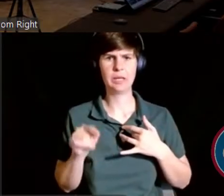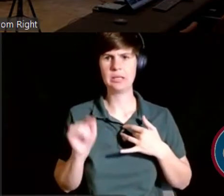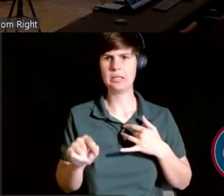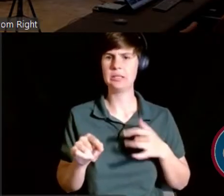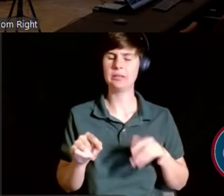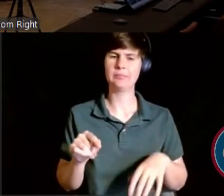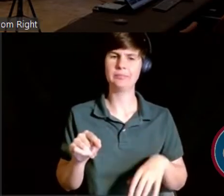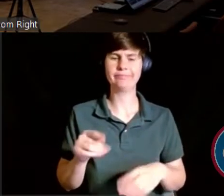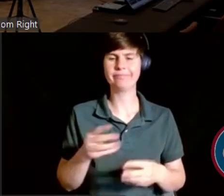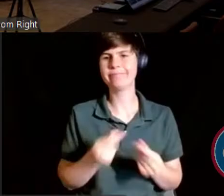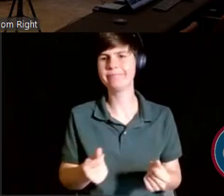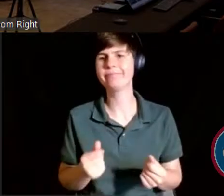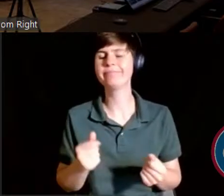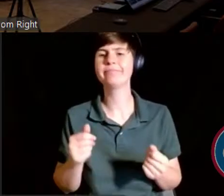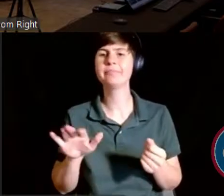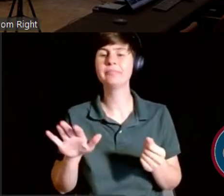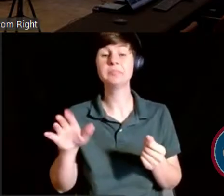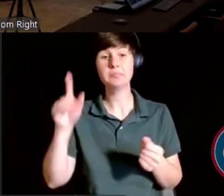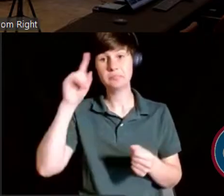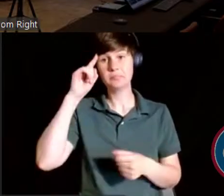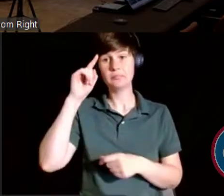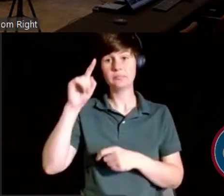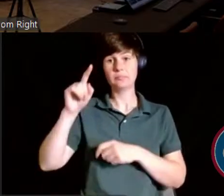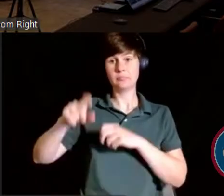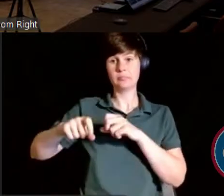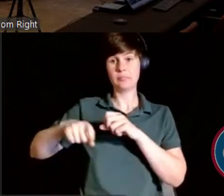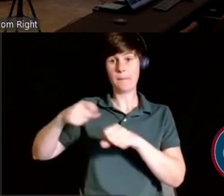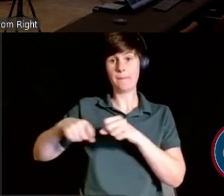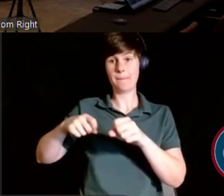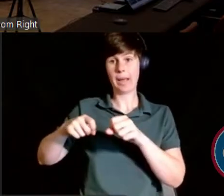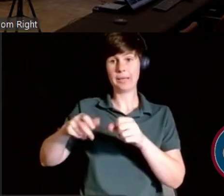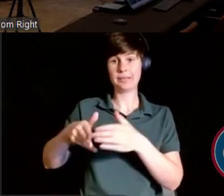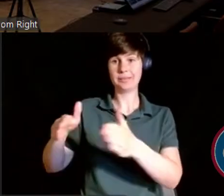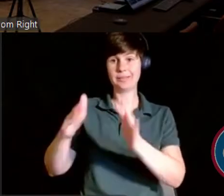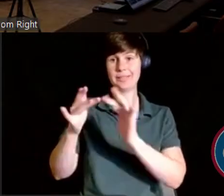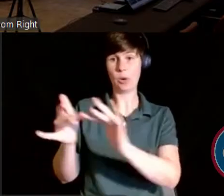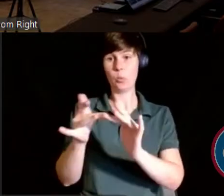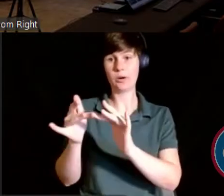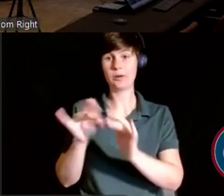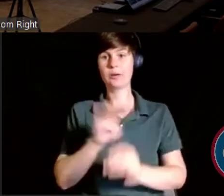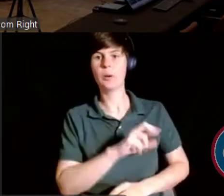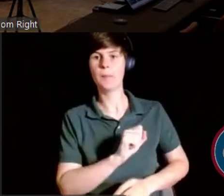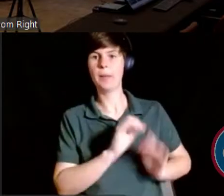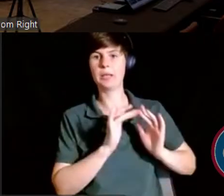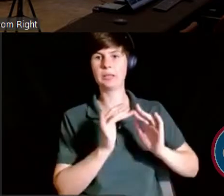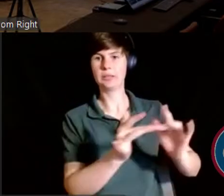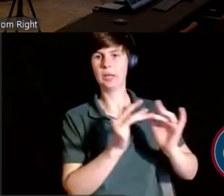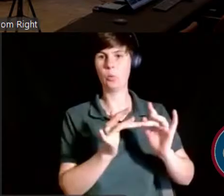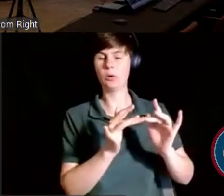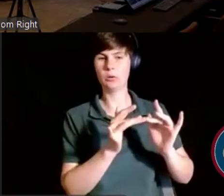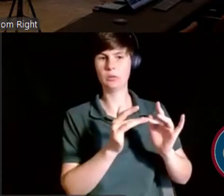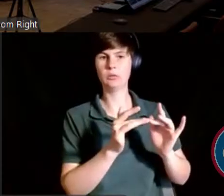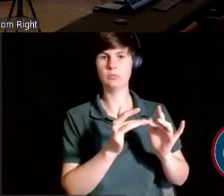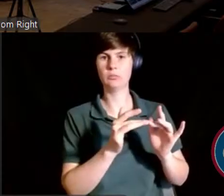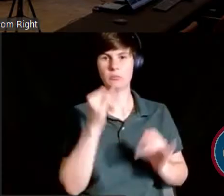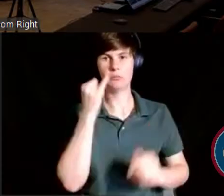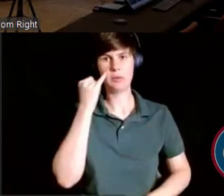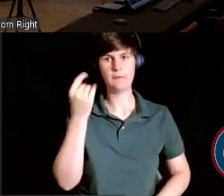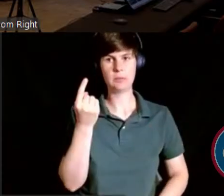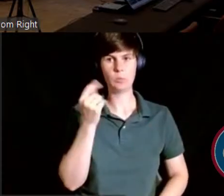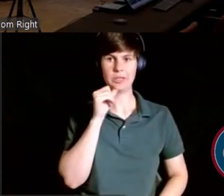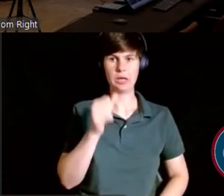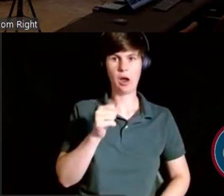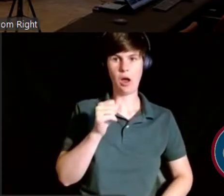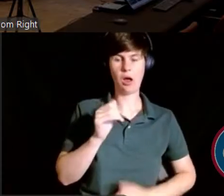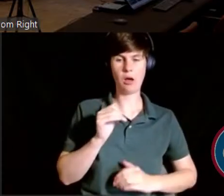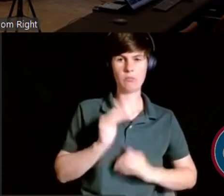that as we think about bike networks, we also think about transit networks. And so that if someone is uncomfortable, that there's a default, you know, that they would